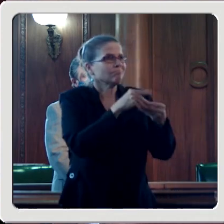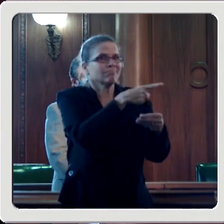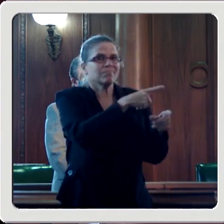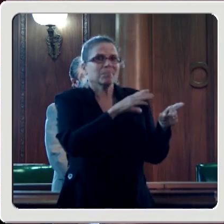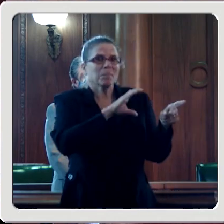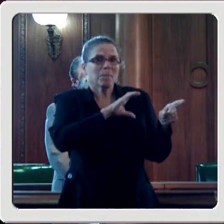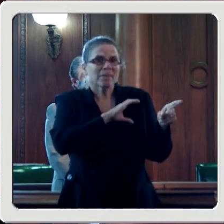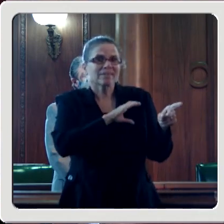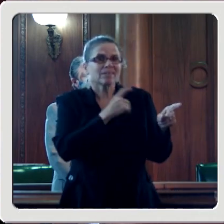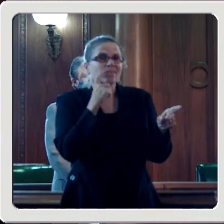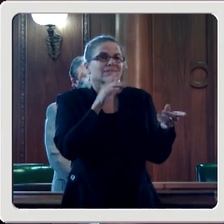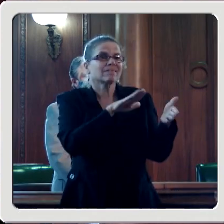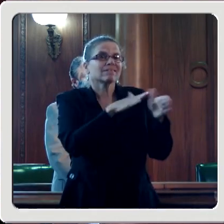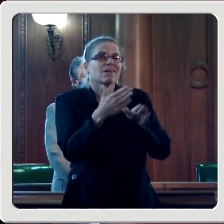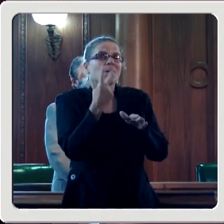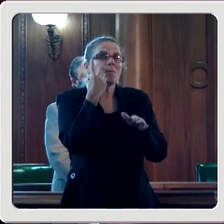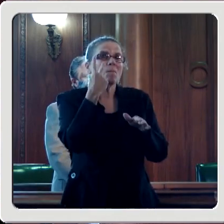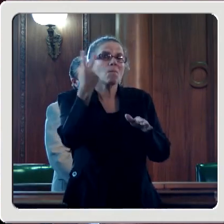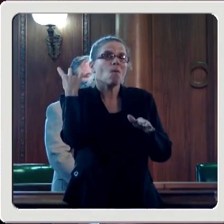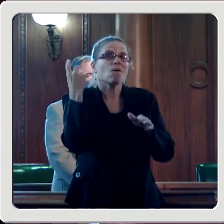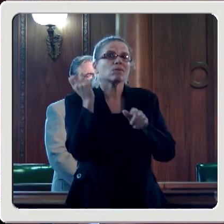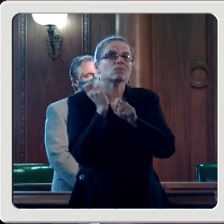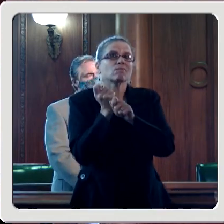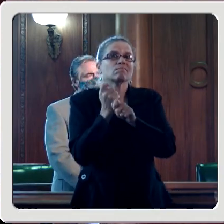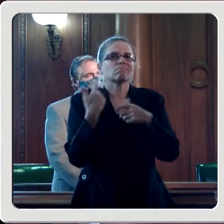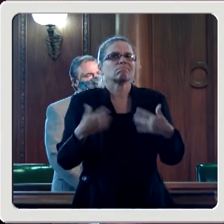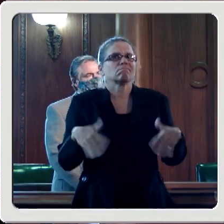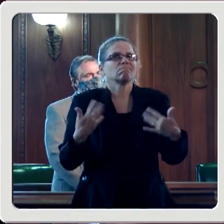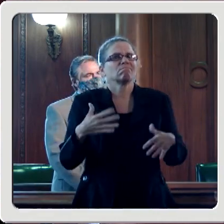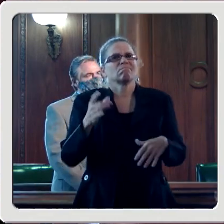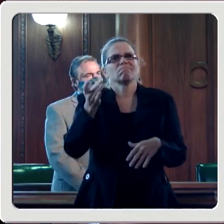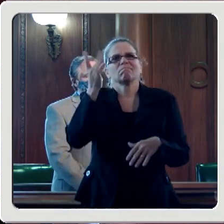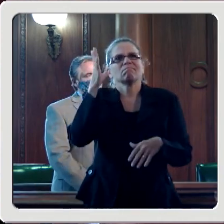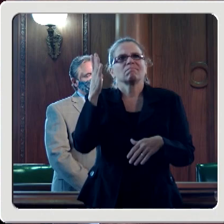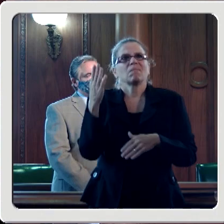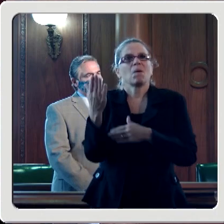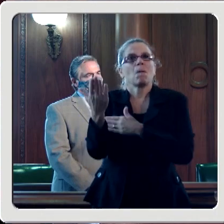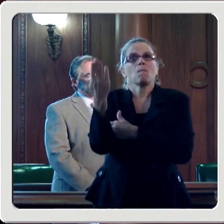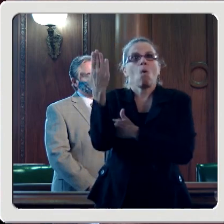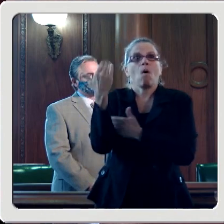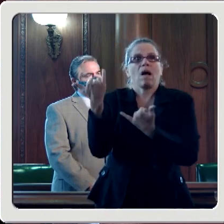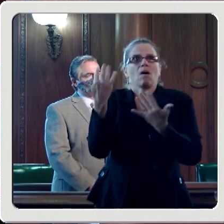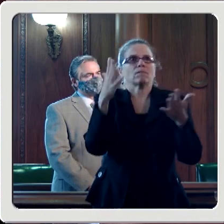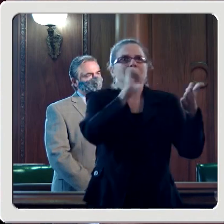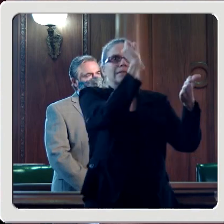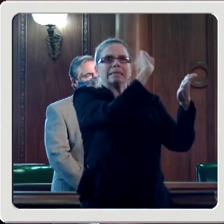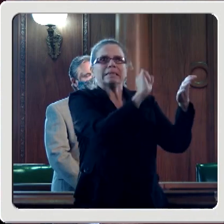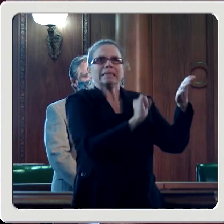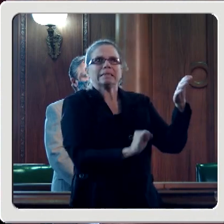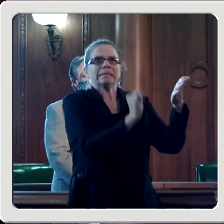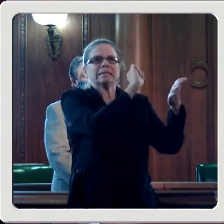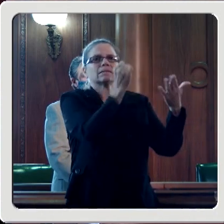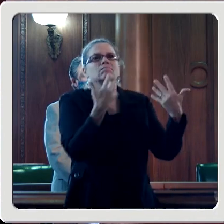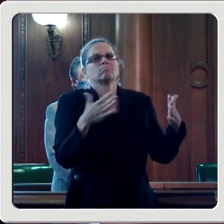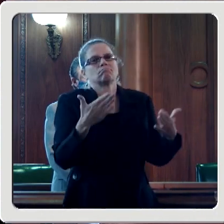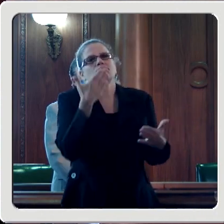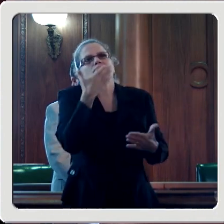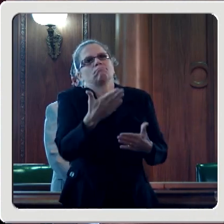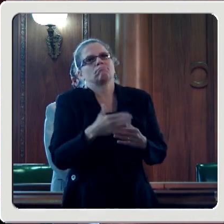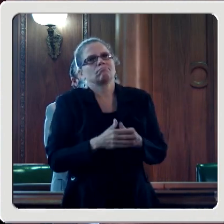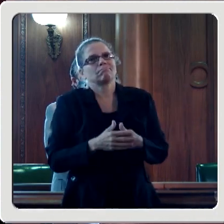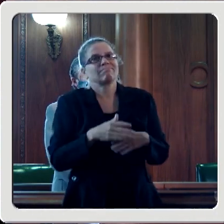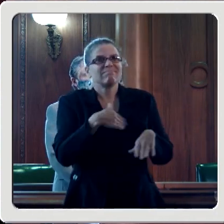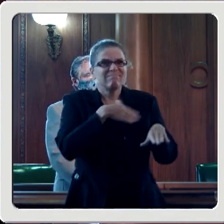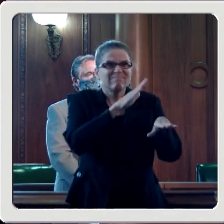that happened. We have cleaned it up this morning. And just a warning, there's cameras near